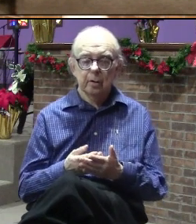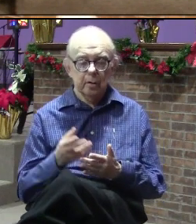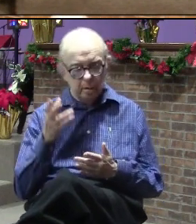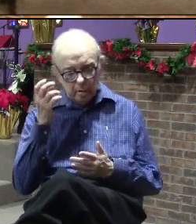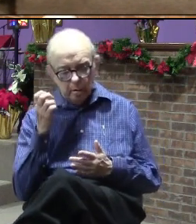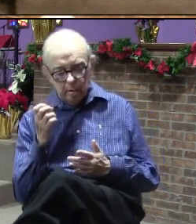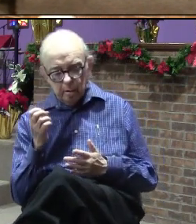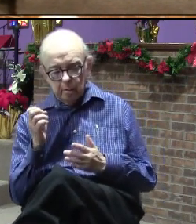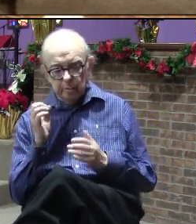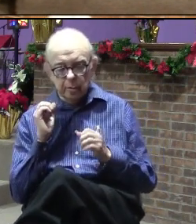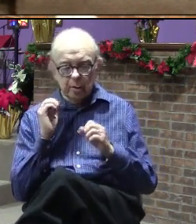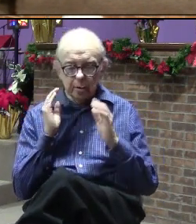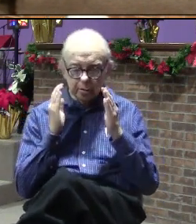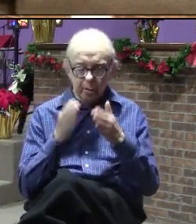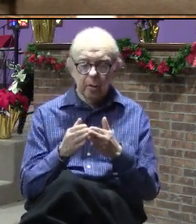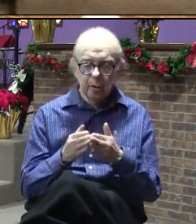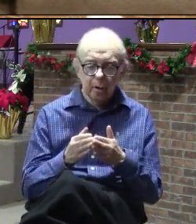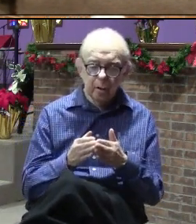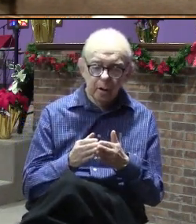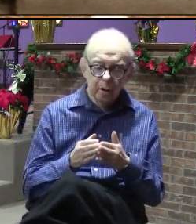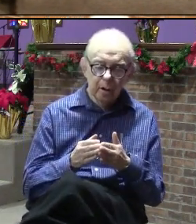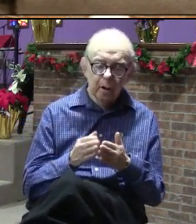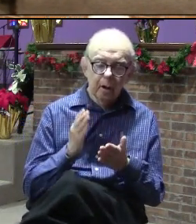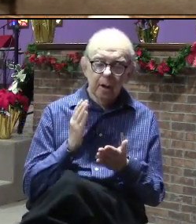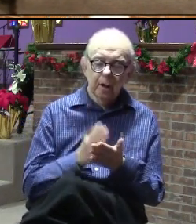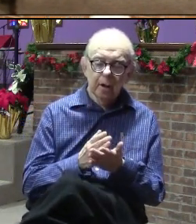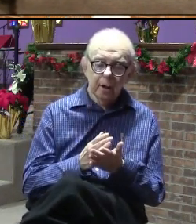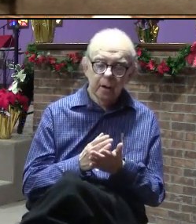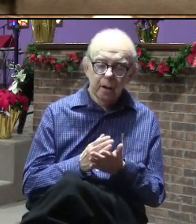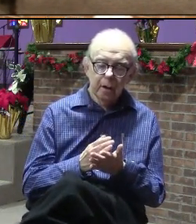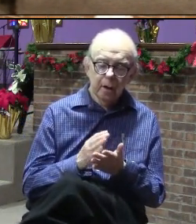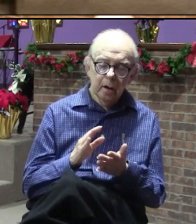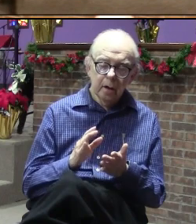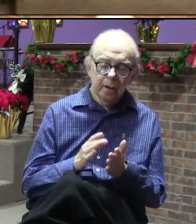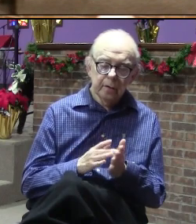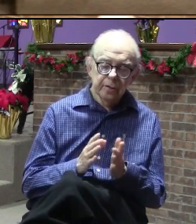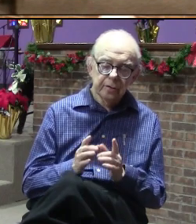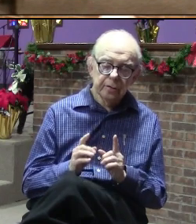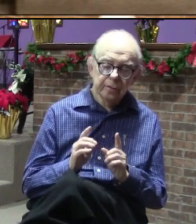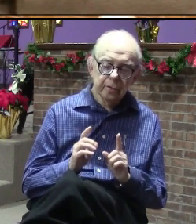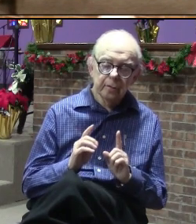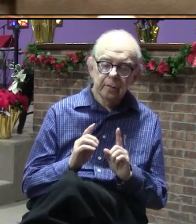Satan was on a mission to stop him from going to the cross.